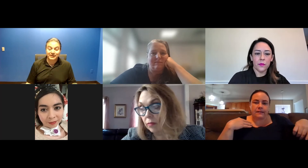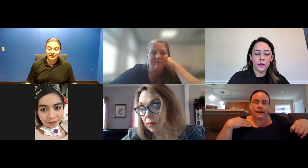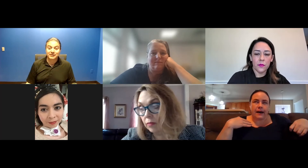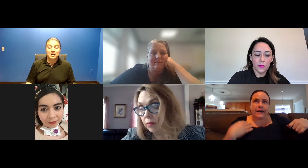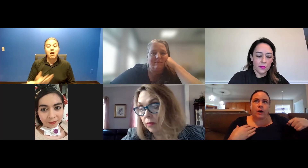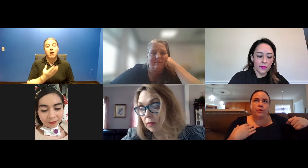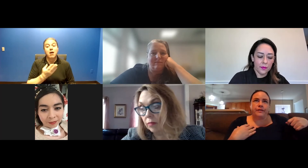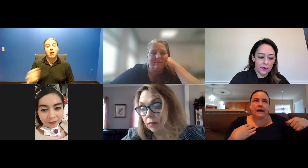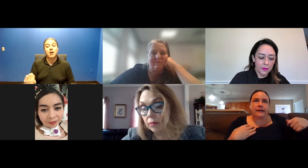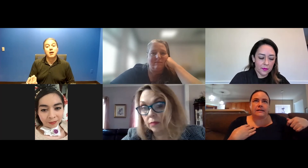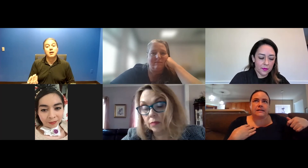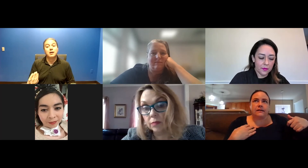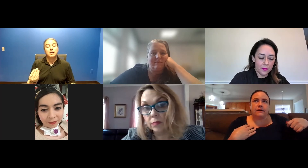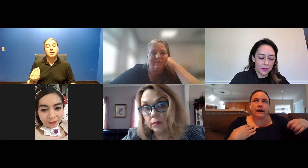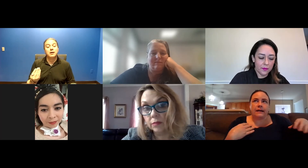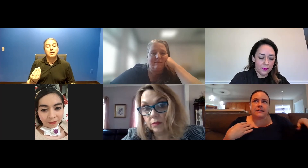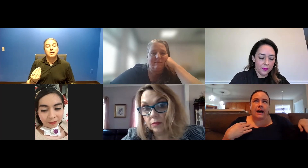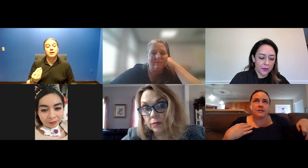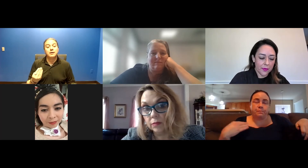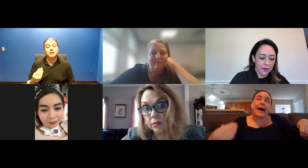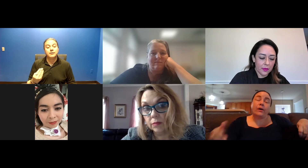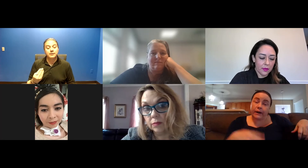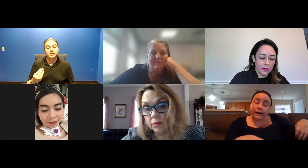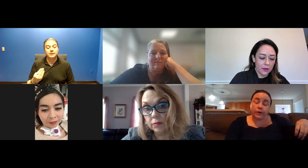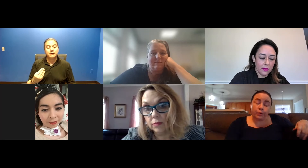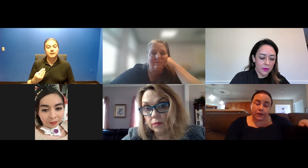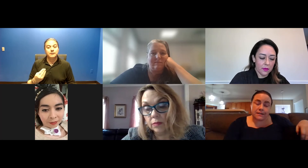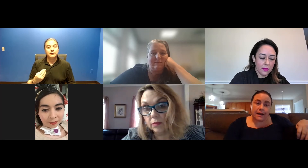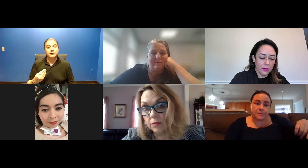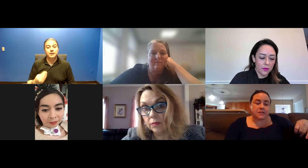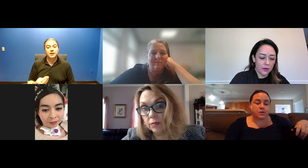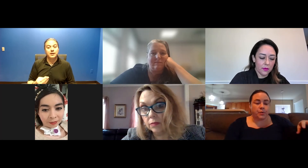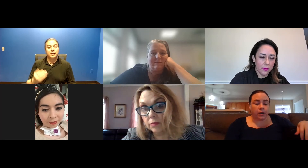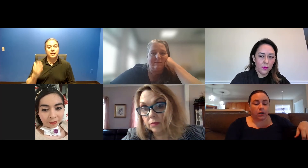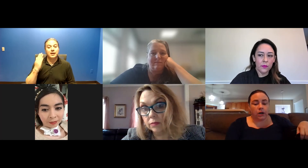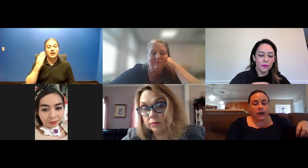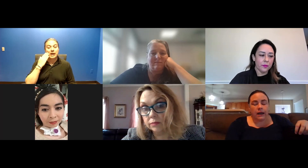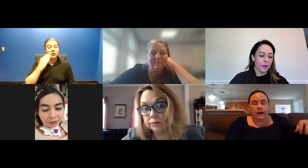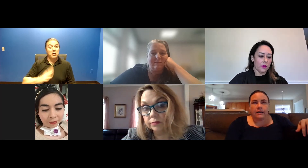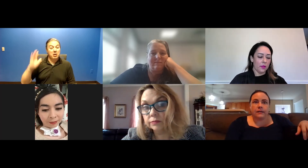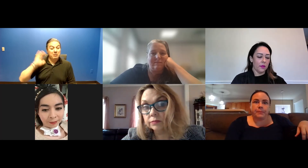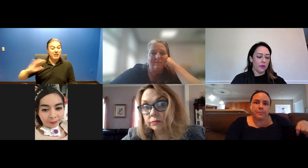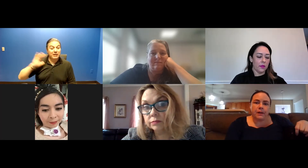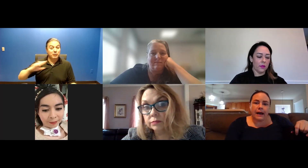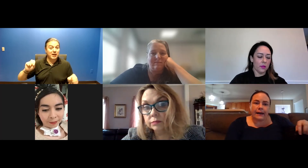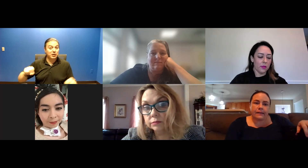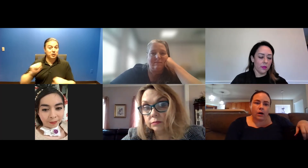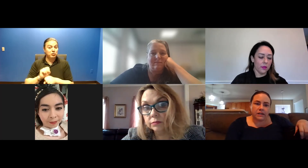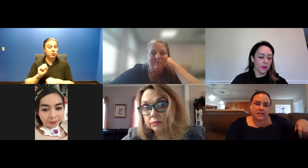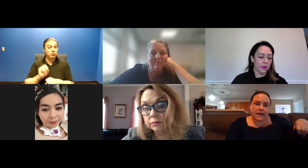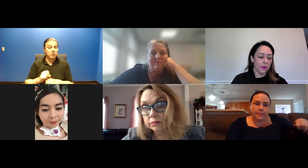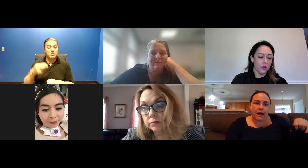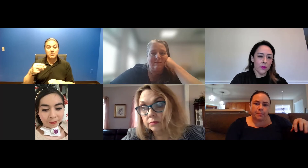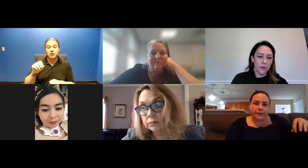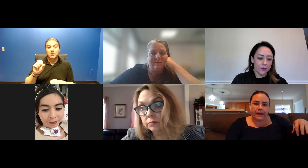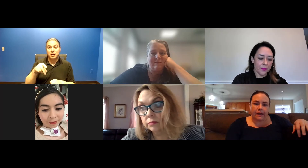And I know that as back when I could work as a hospice social worker, the people I had the